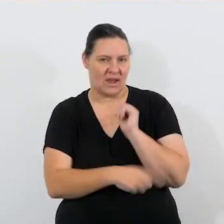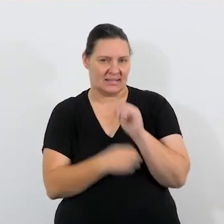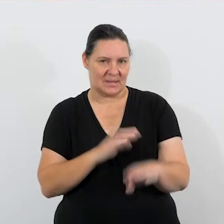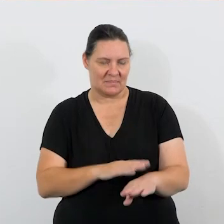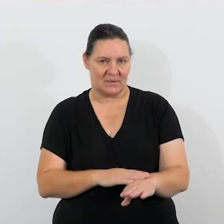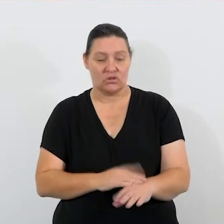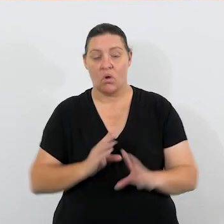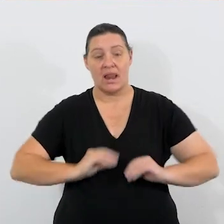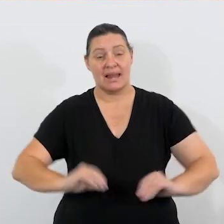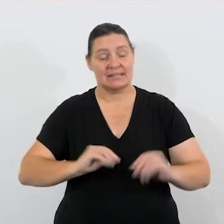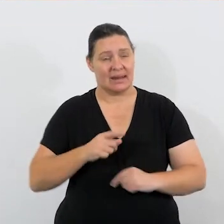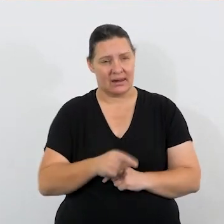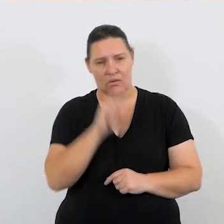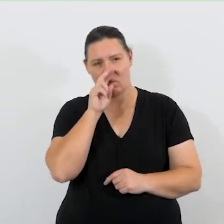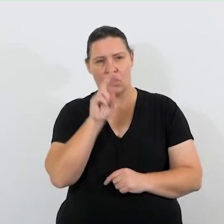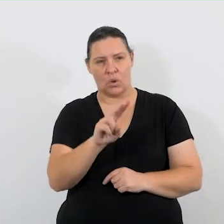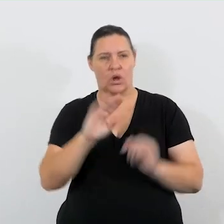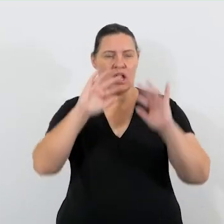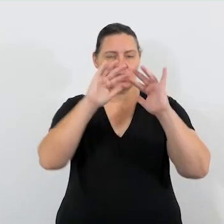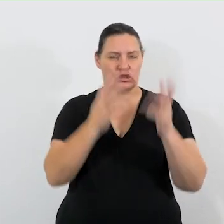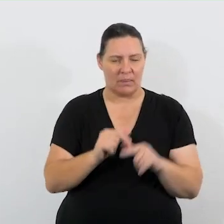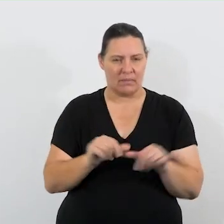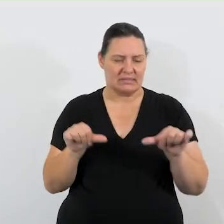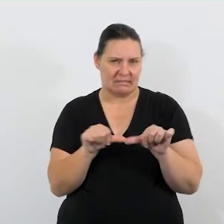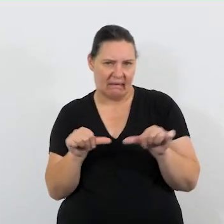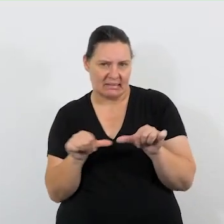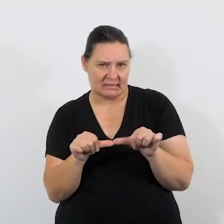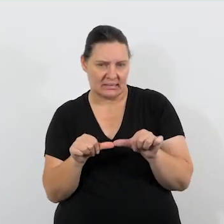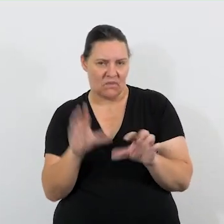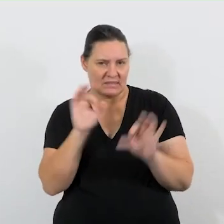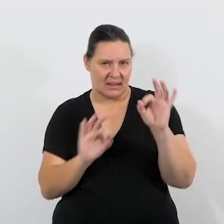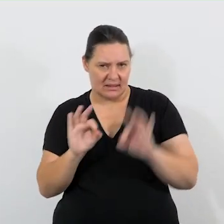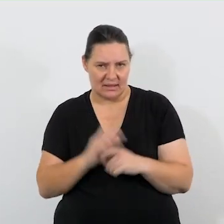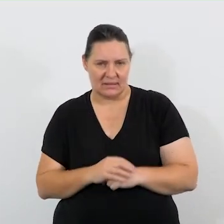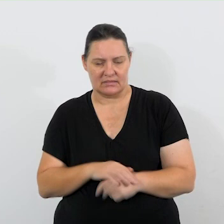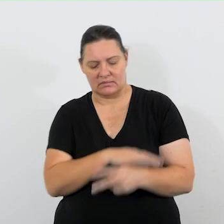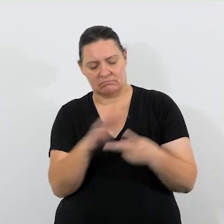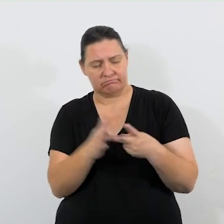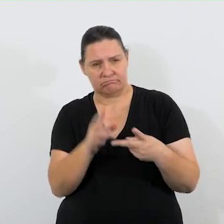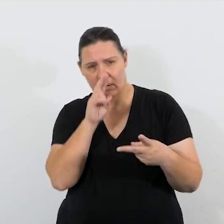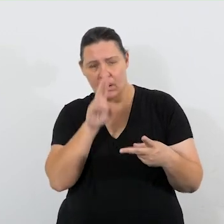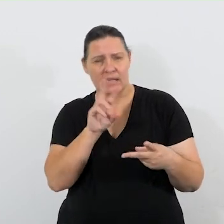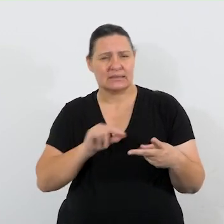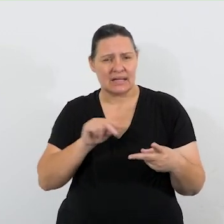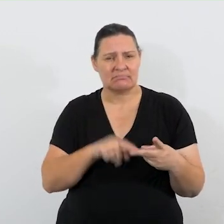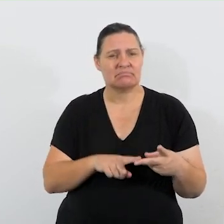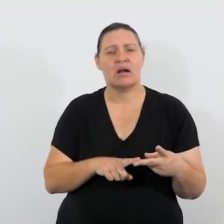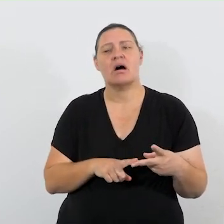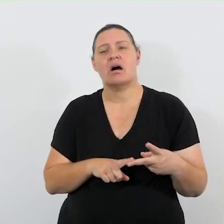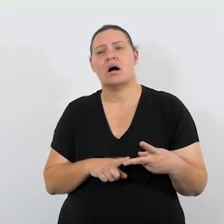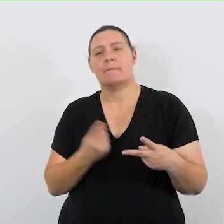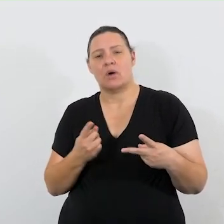last time. So during this lesson, we looked at the shapes and the sizes of cells. We also spoke